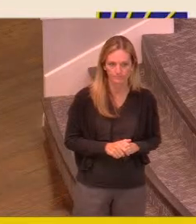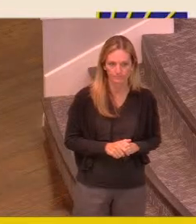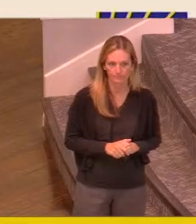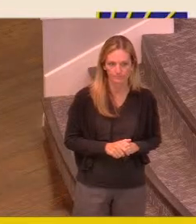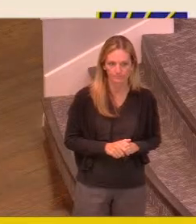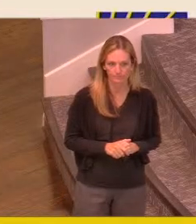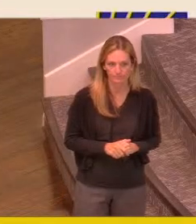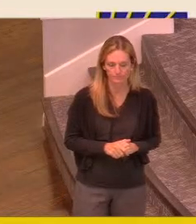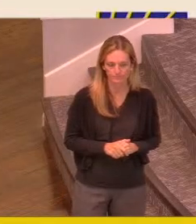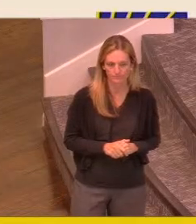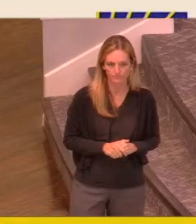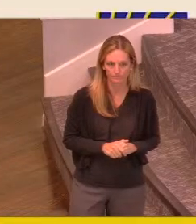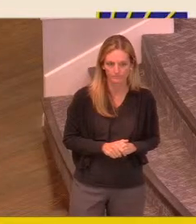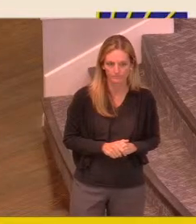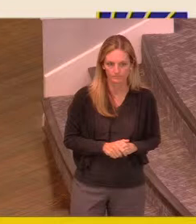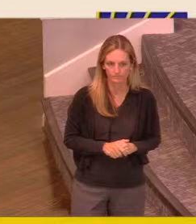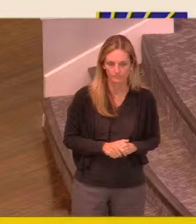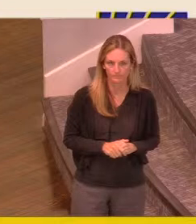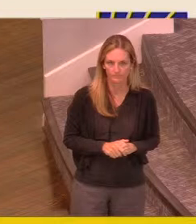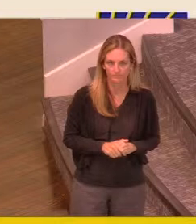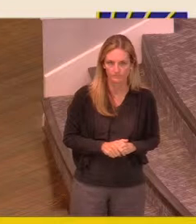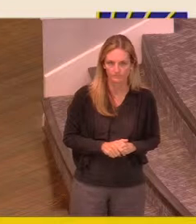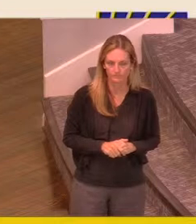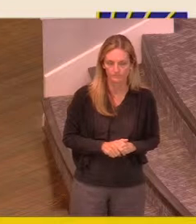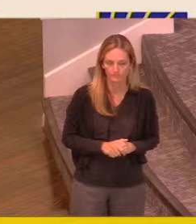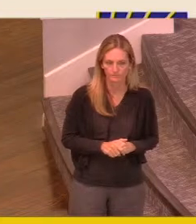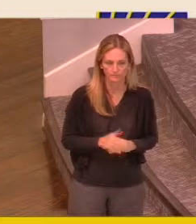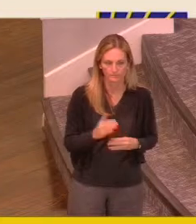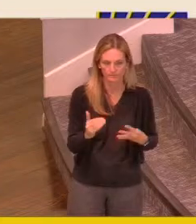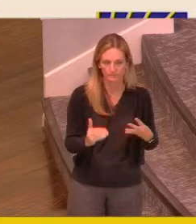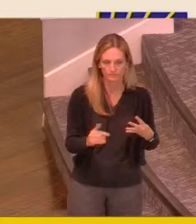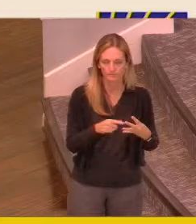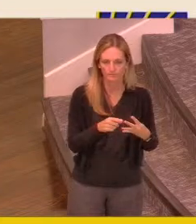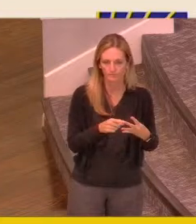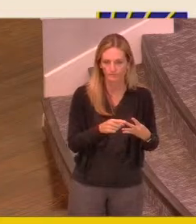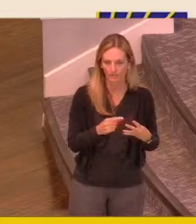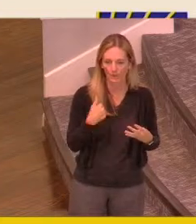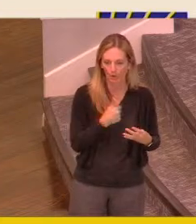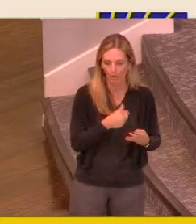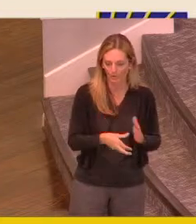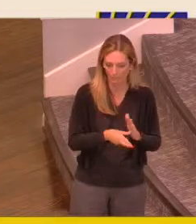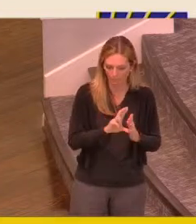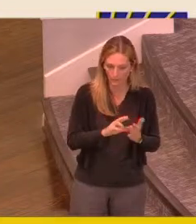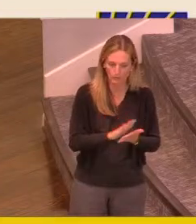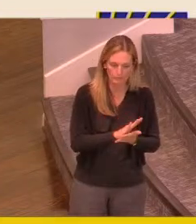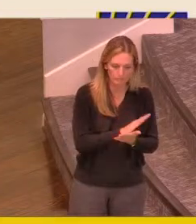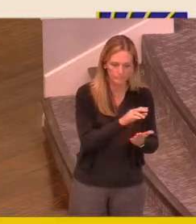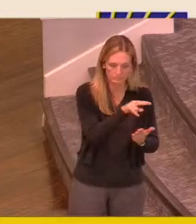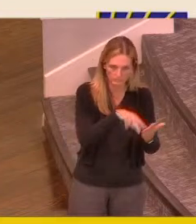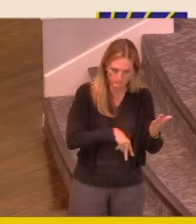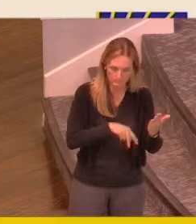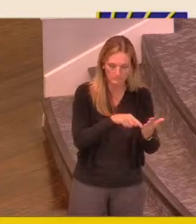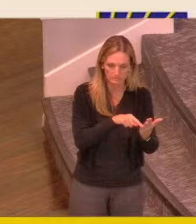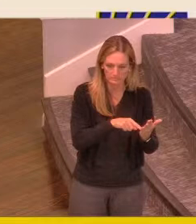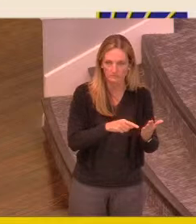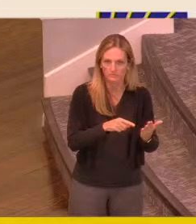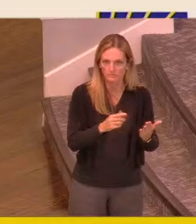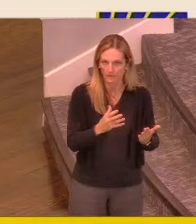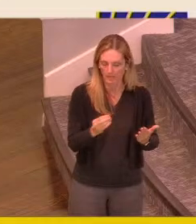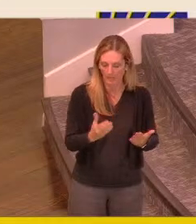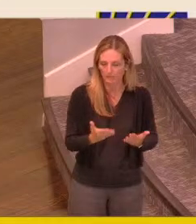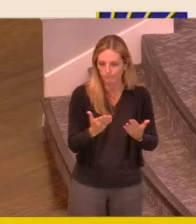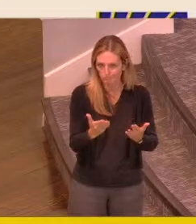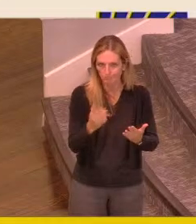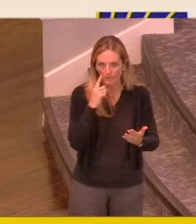We have also reviewed draft business processes and received feedback to guide the next phase of that